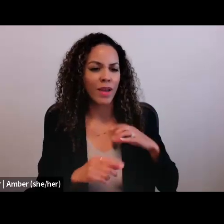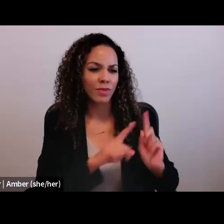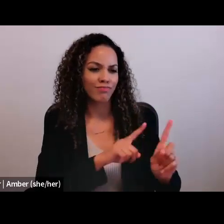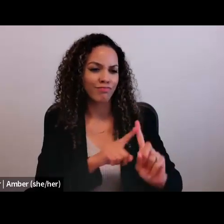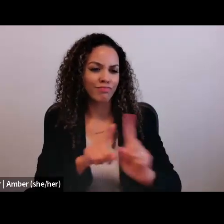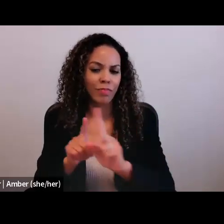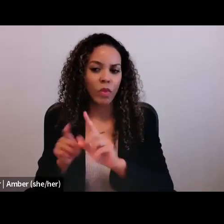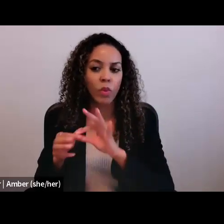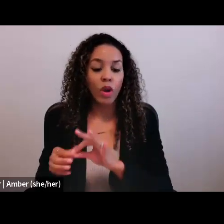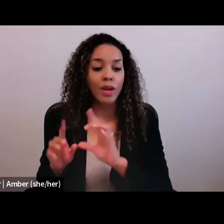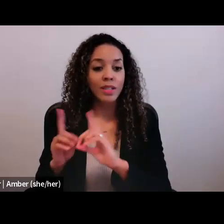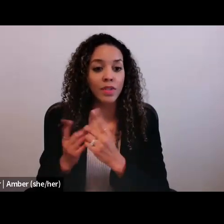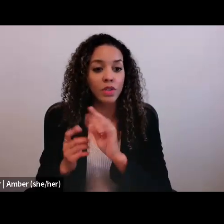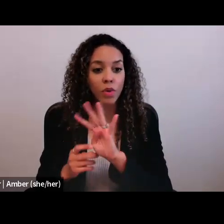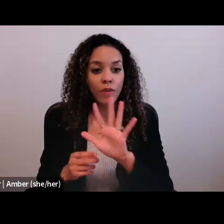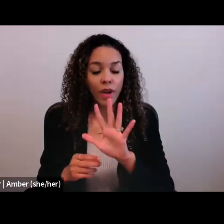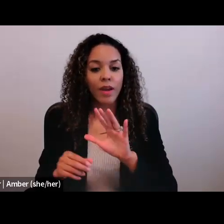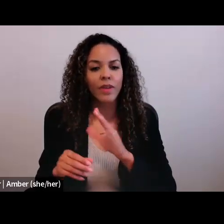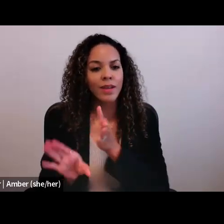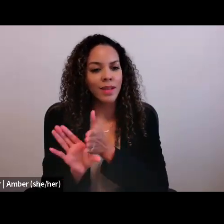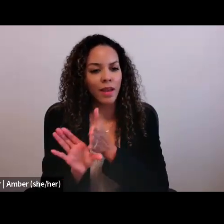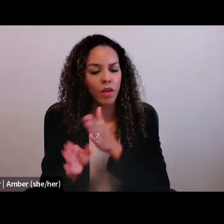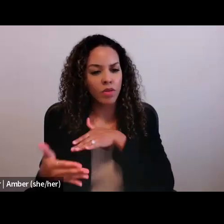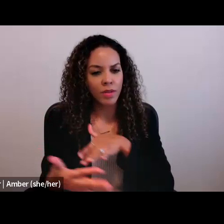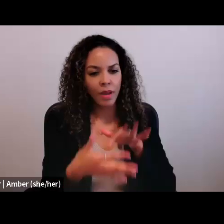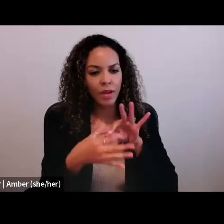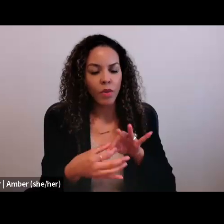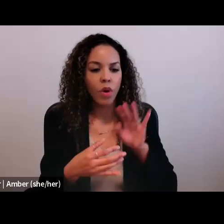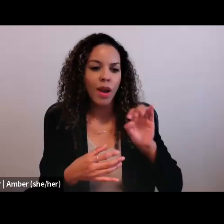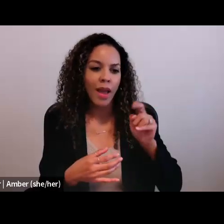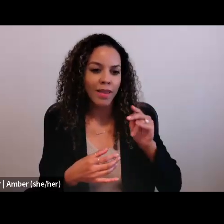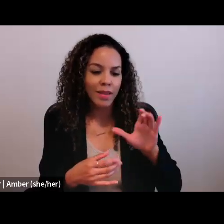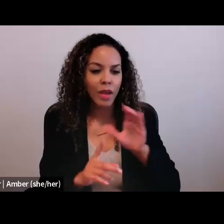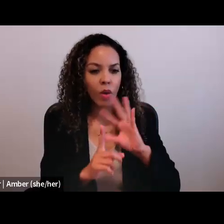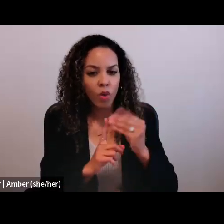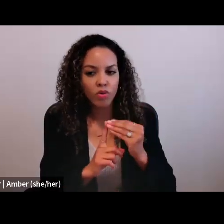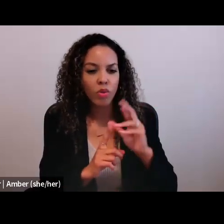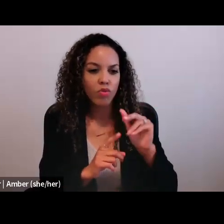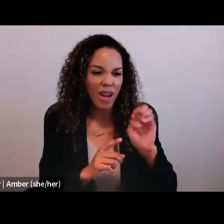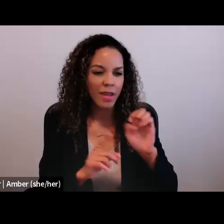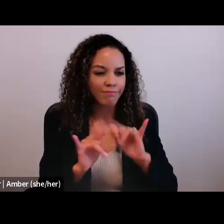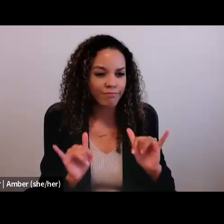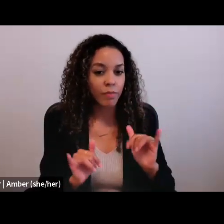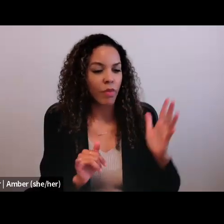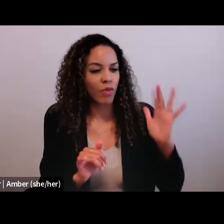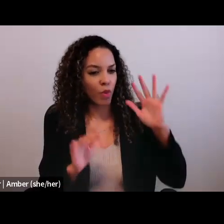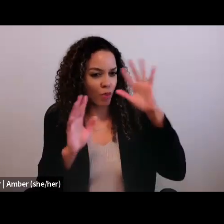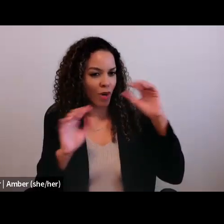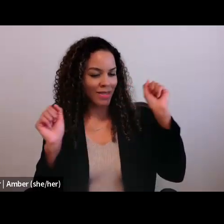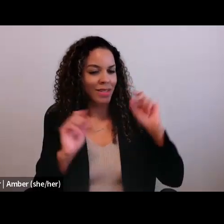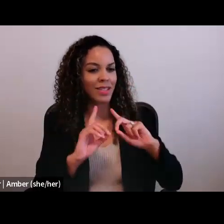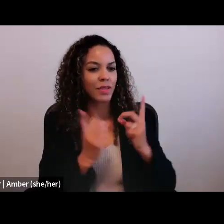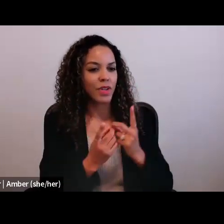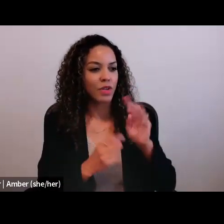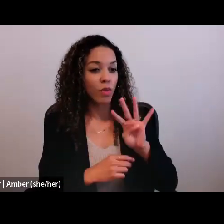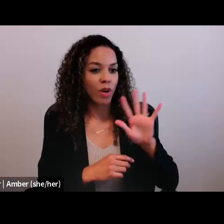Division 45, the psychological study of culture, ethnicity, and race. He's been a past president also of Division 45